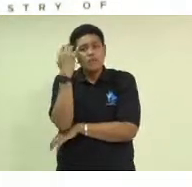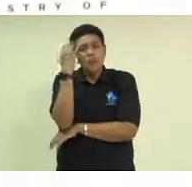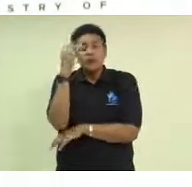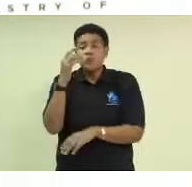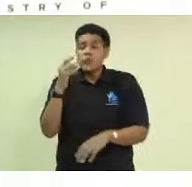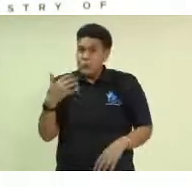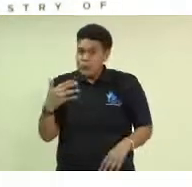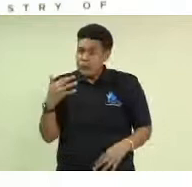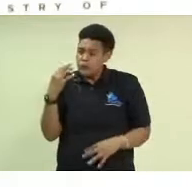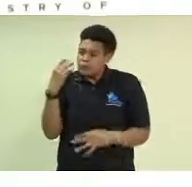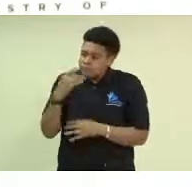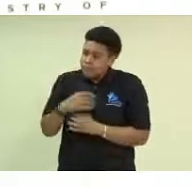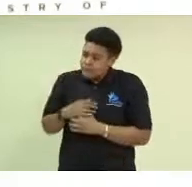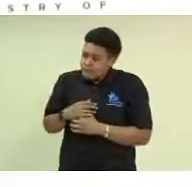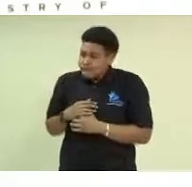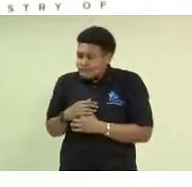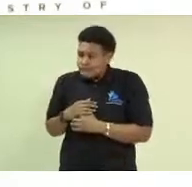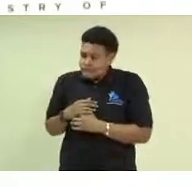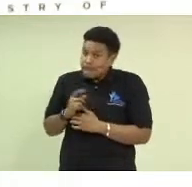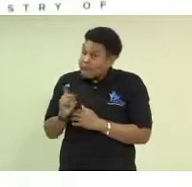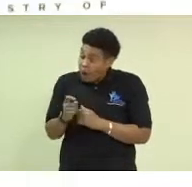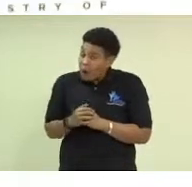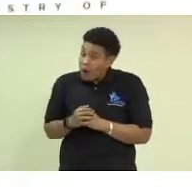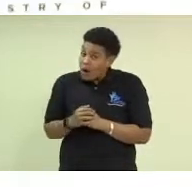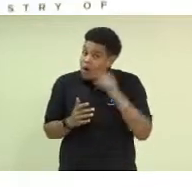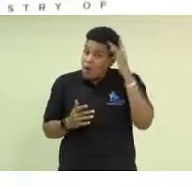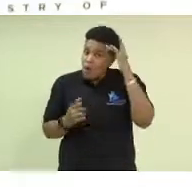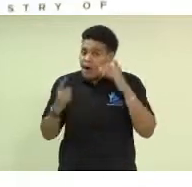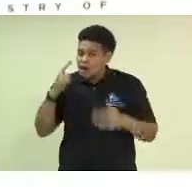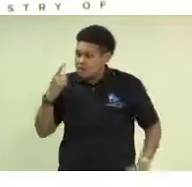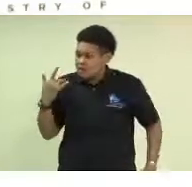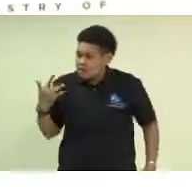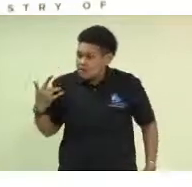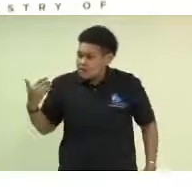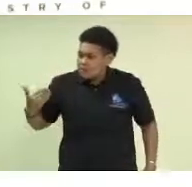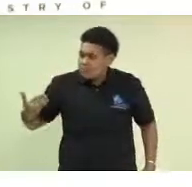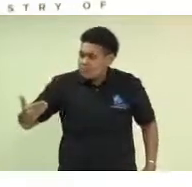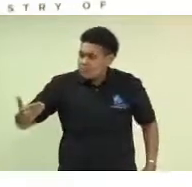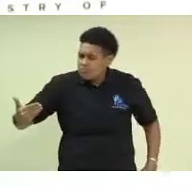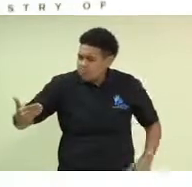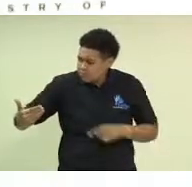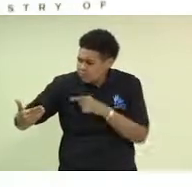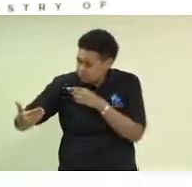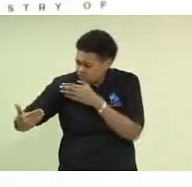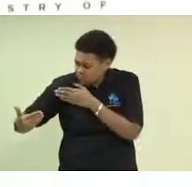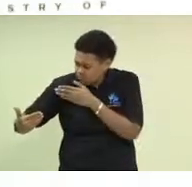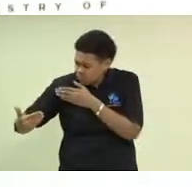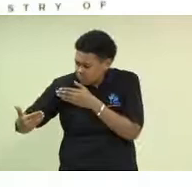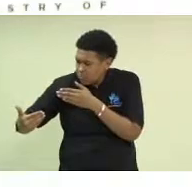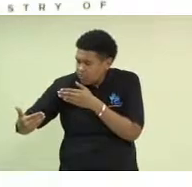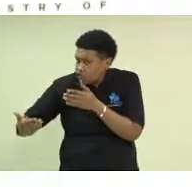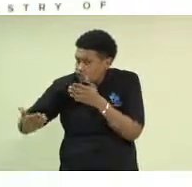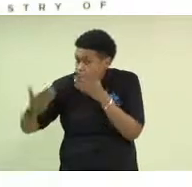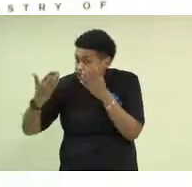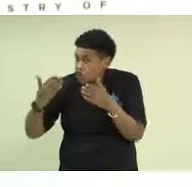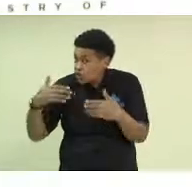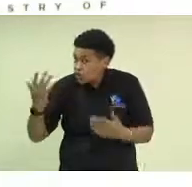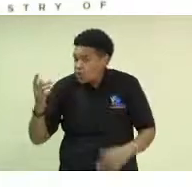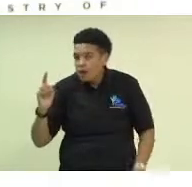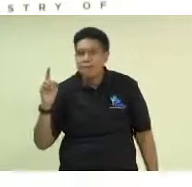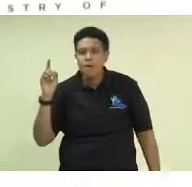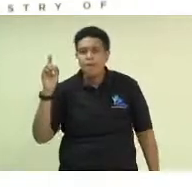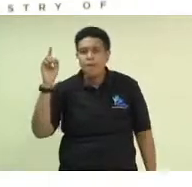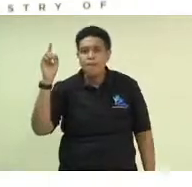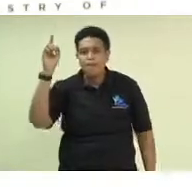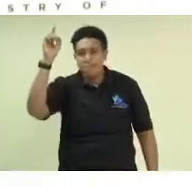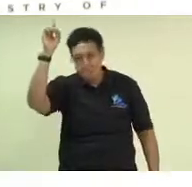concerned because the trends do suggest that we're heading in a direction,